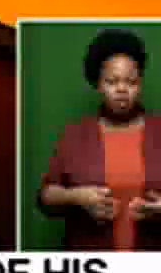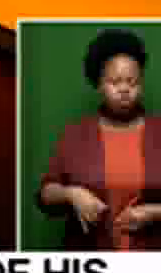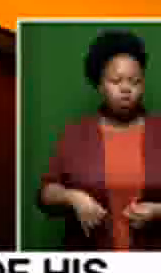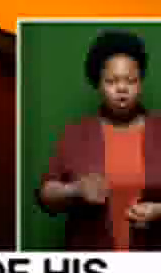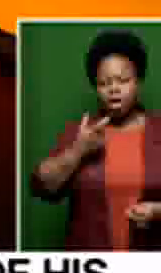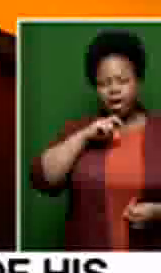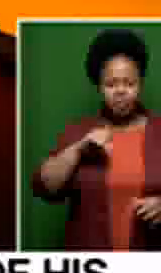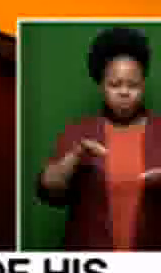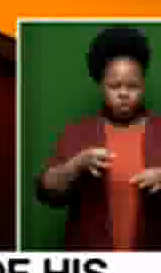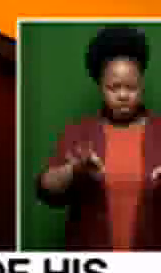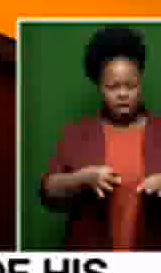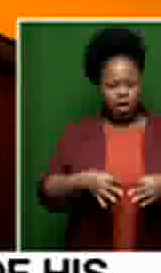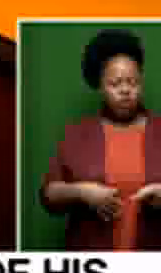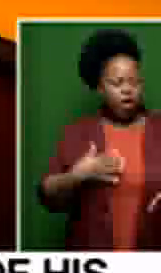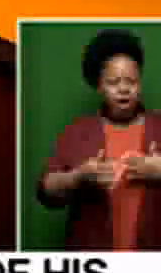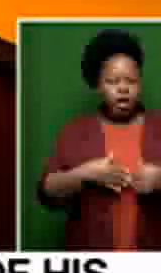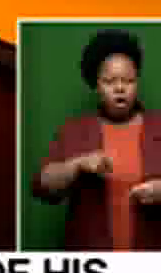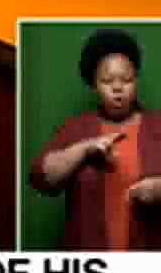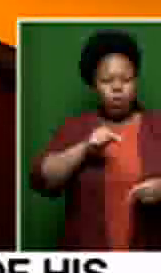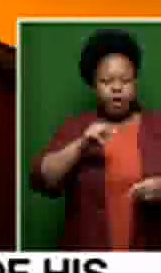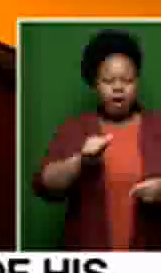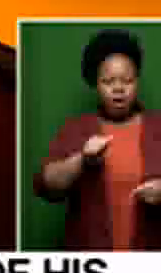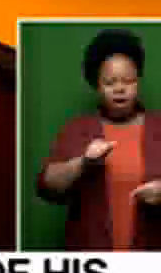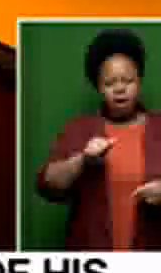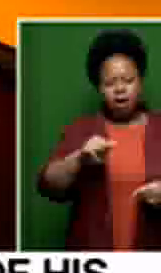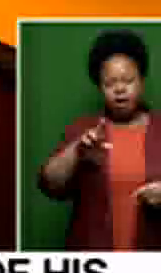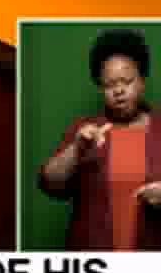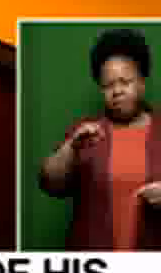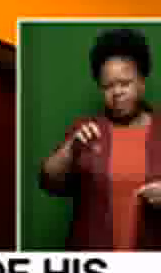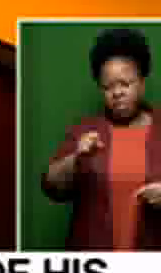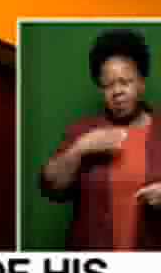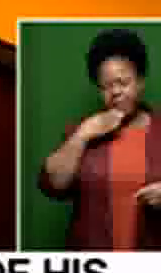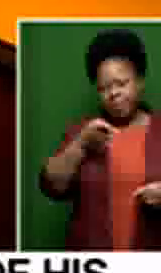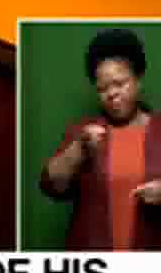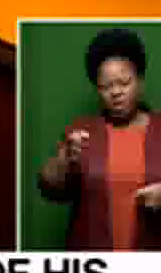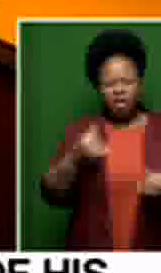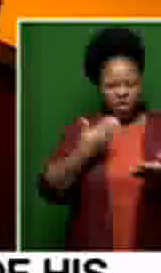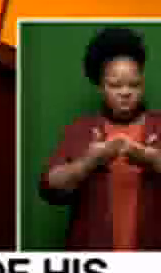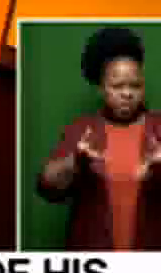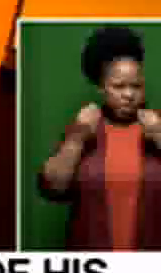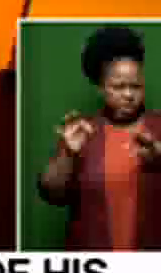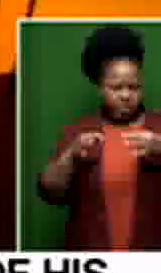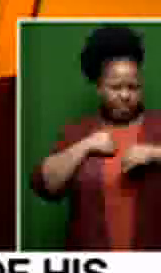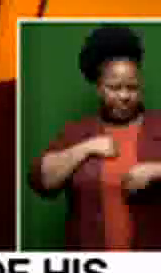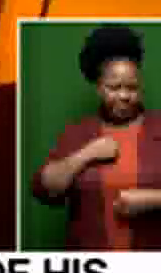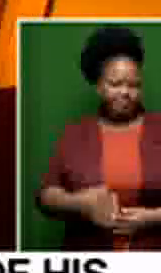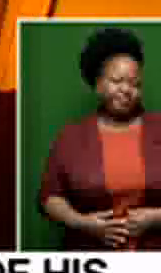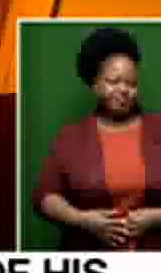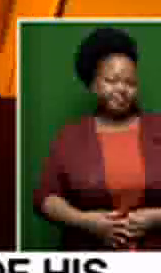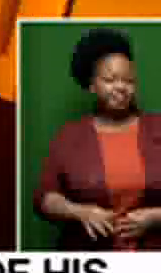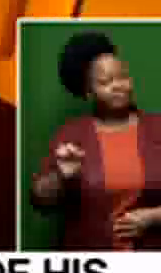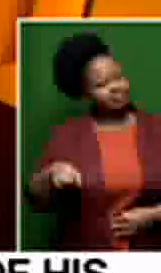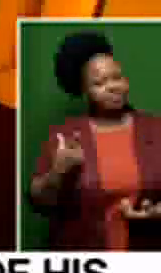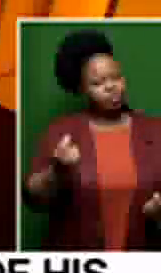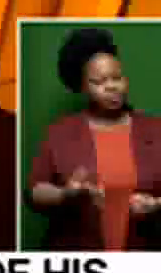Apple Music. Yeah. So any search for Una Rams on any of those platforms should get you all this beautiful music. All right. And so do yourself a